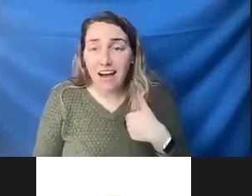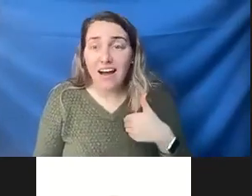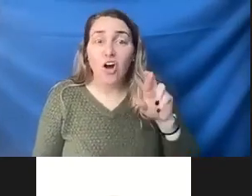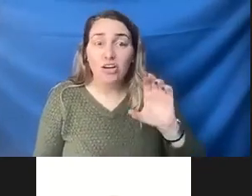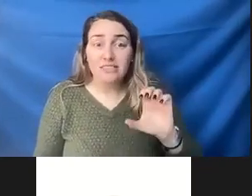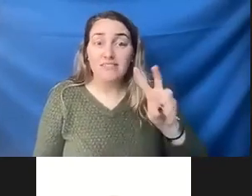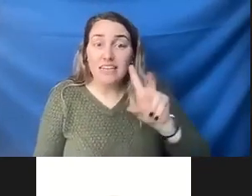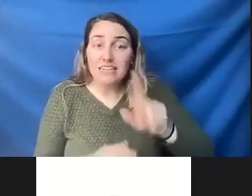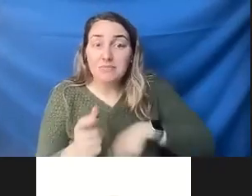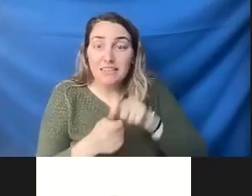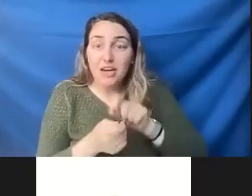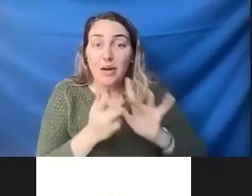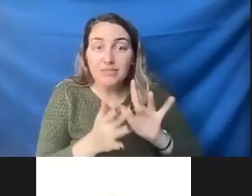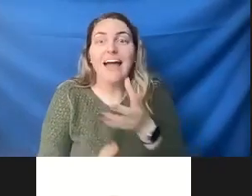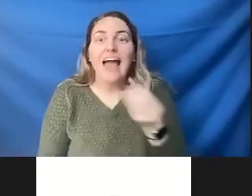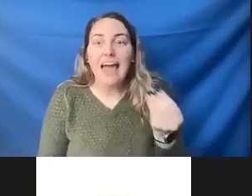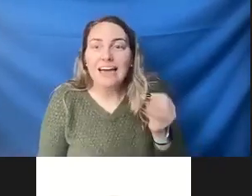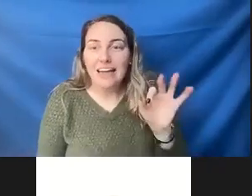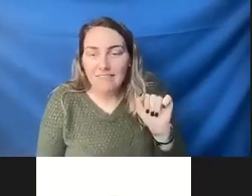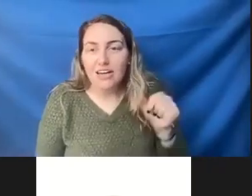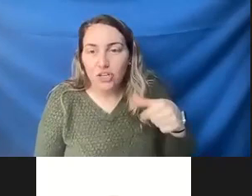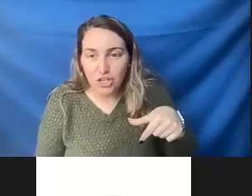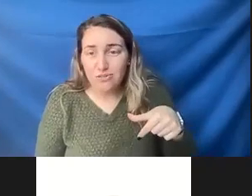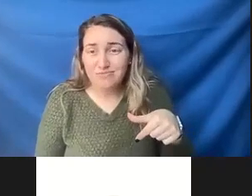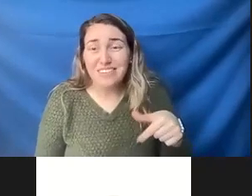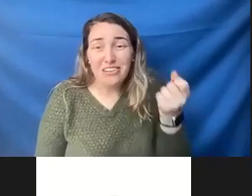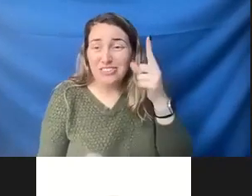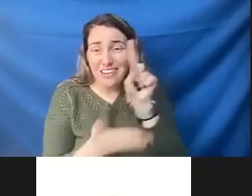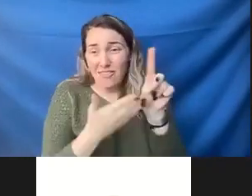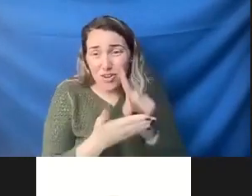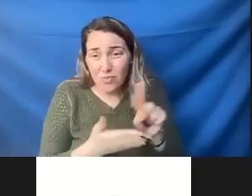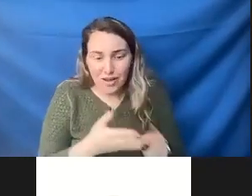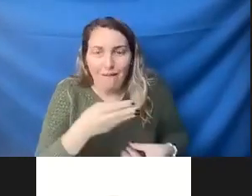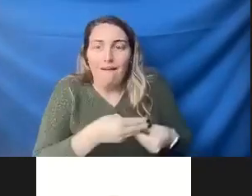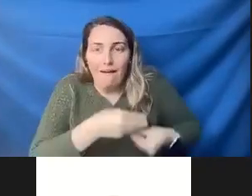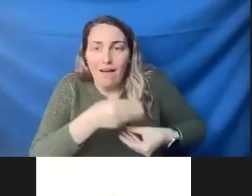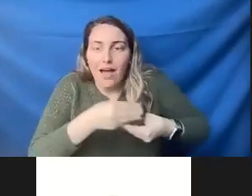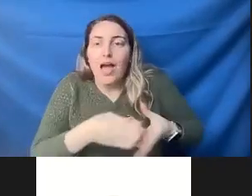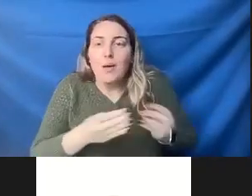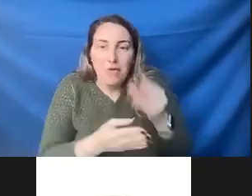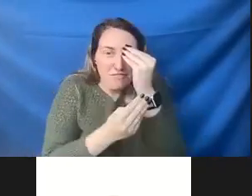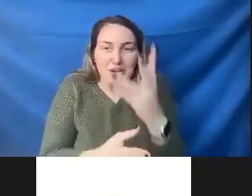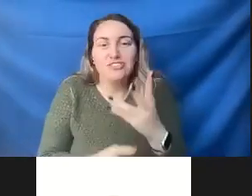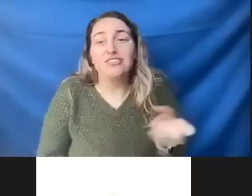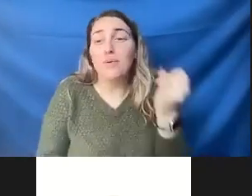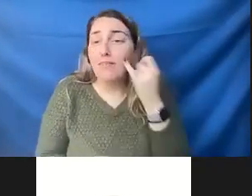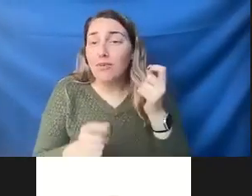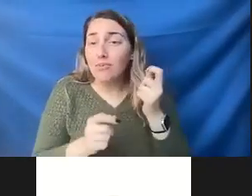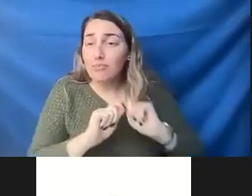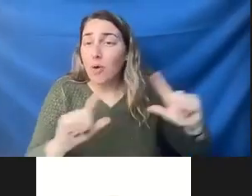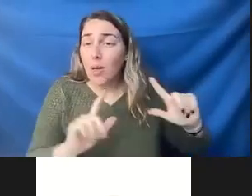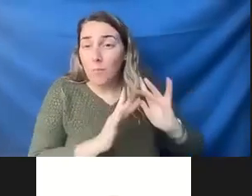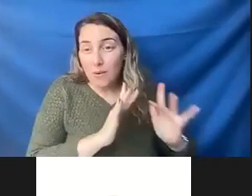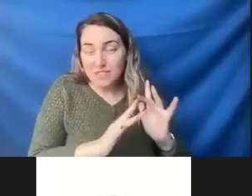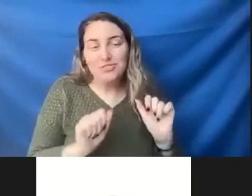And we are adding more things to our website pretty much every week. So if you go to these sites, you'll be able to see all of